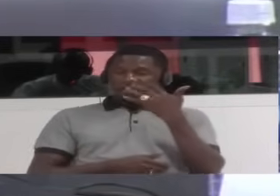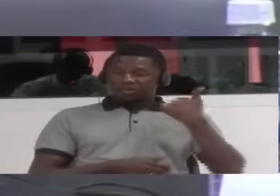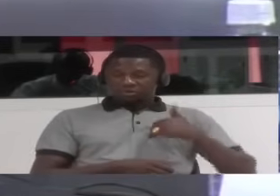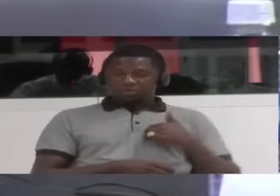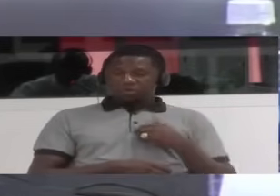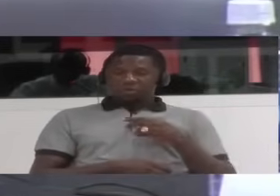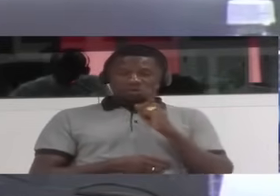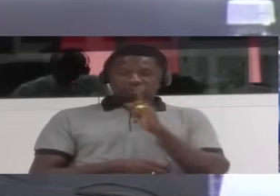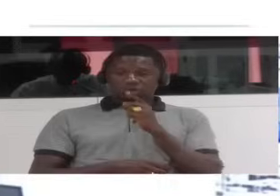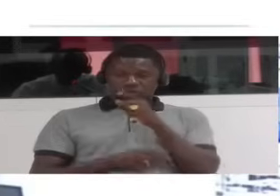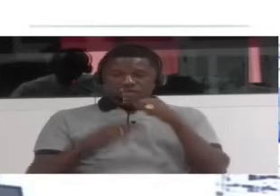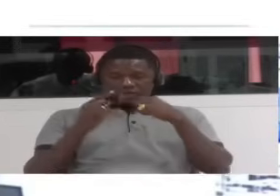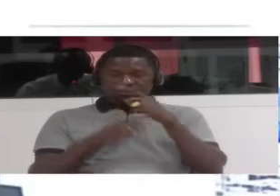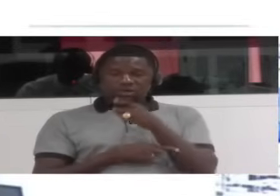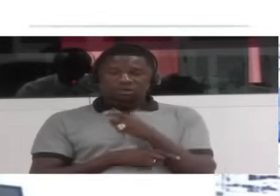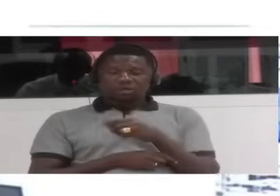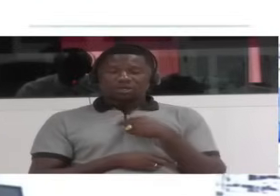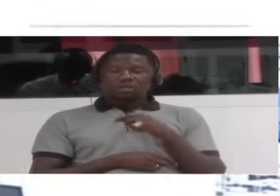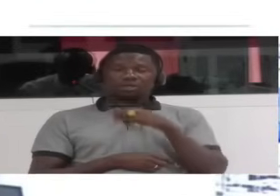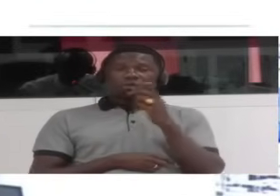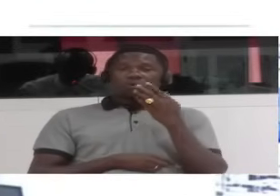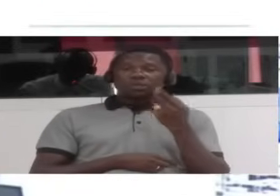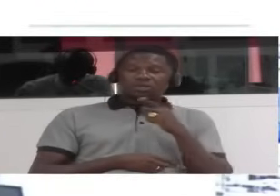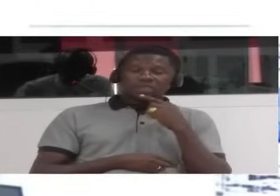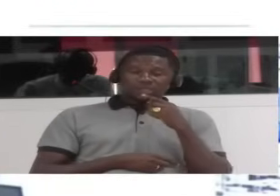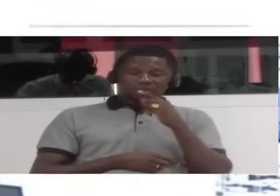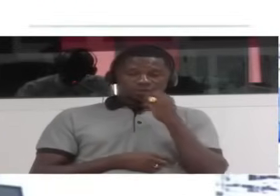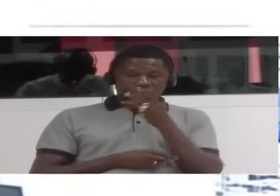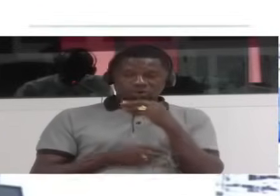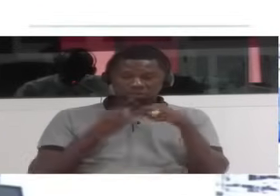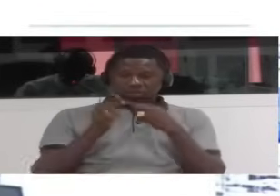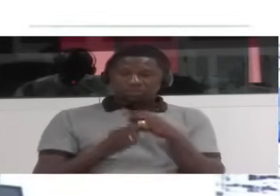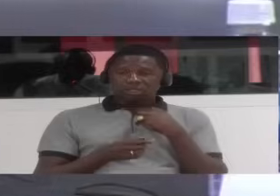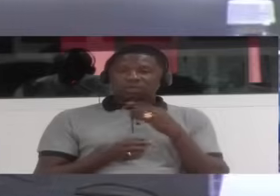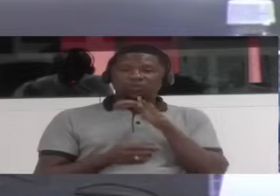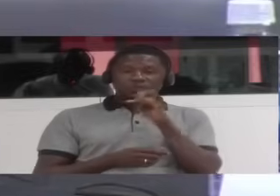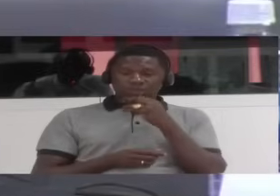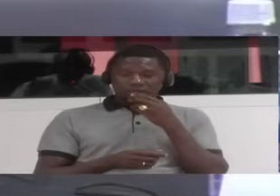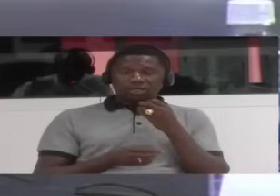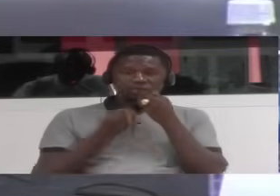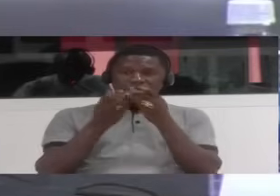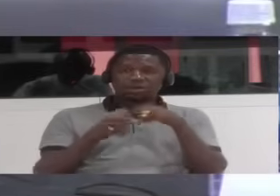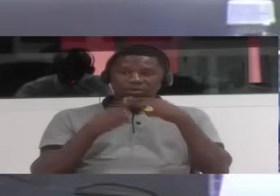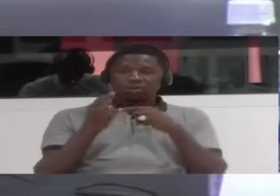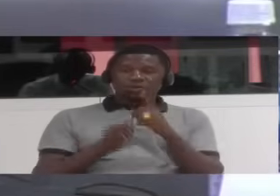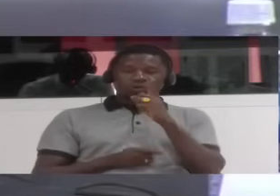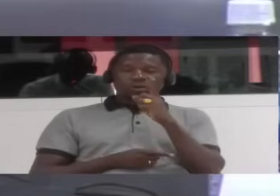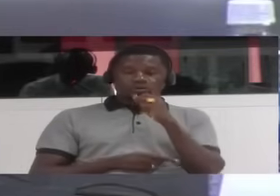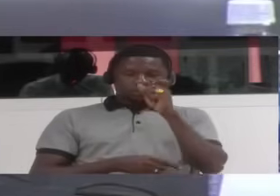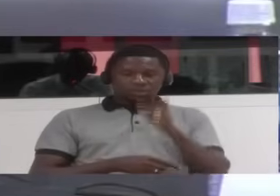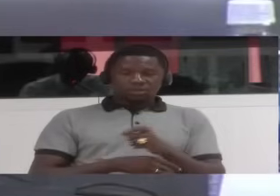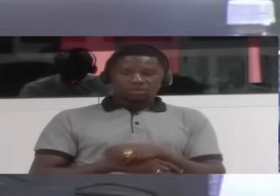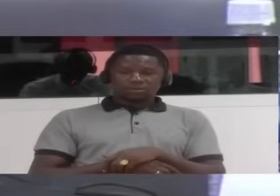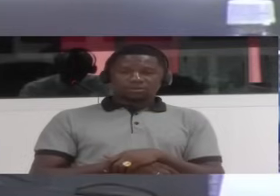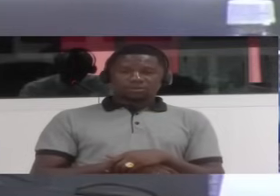the operation he talked about is the one in which he claimed to have killed just 1 person? Yes. That one,